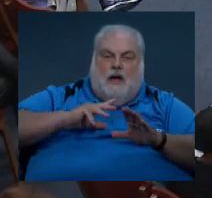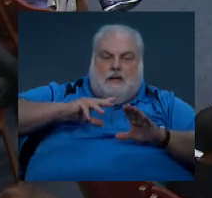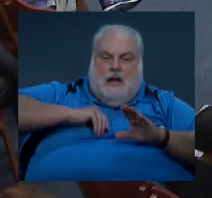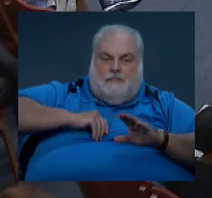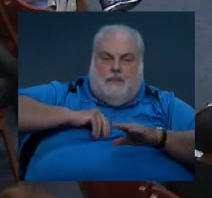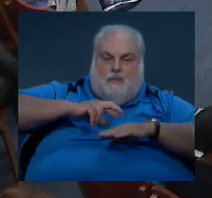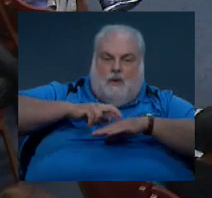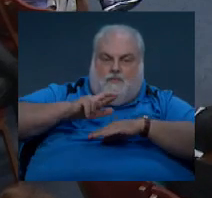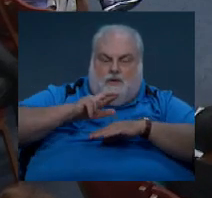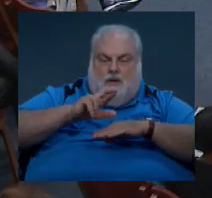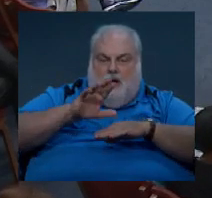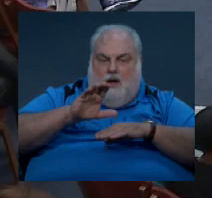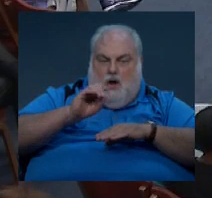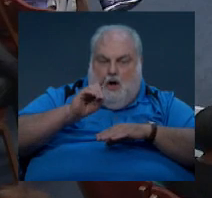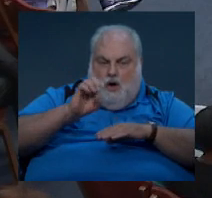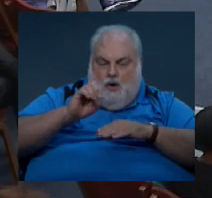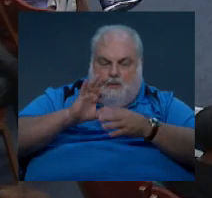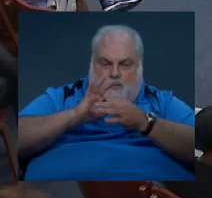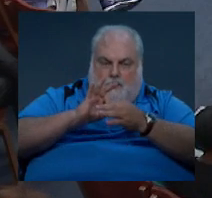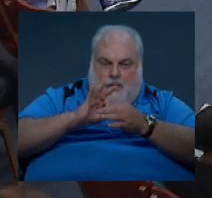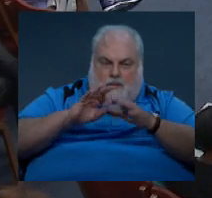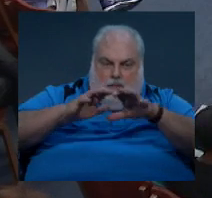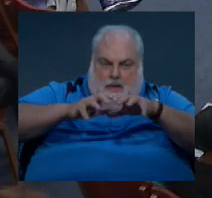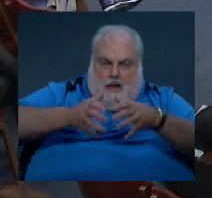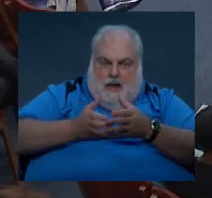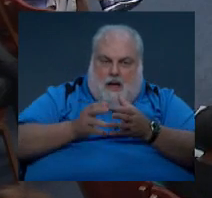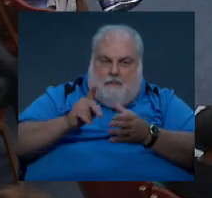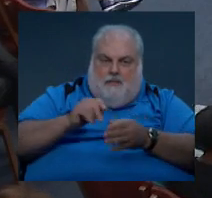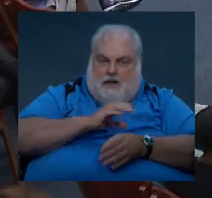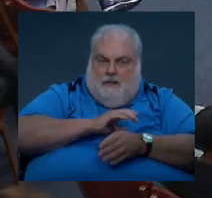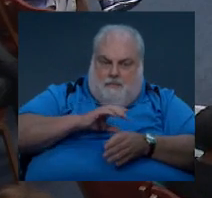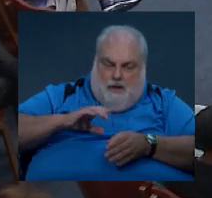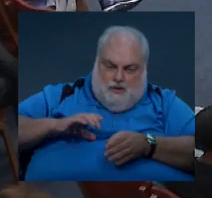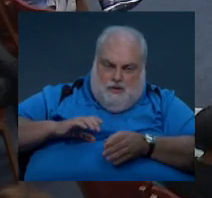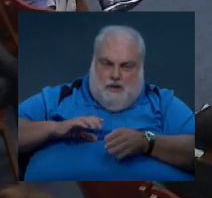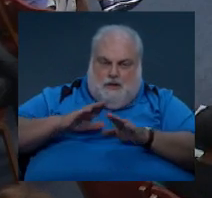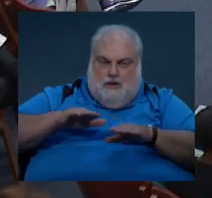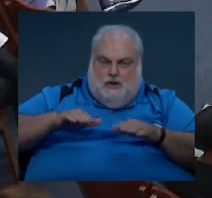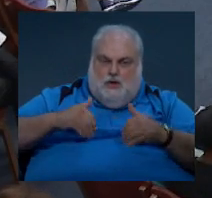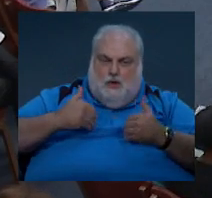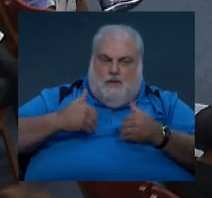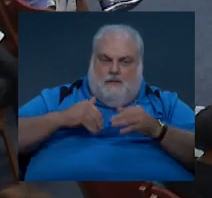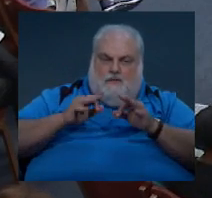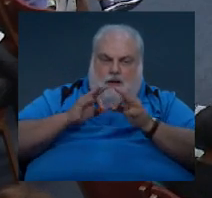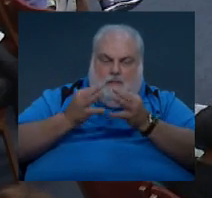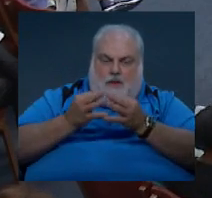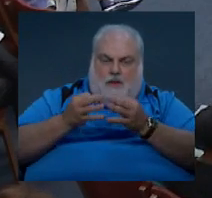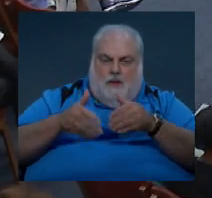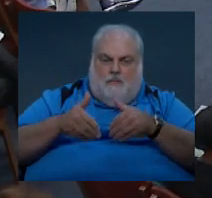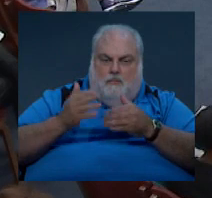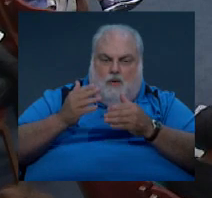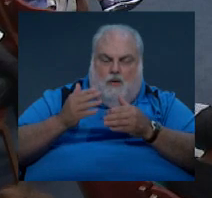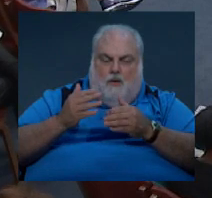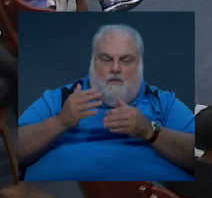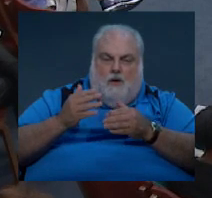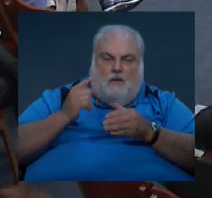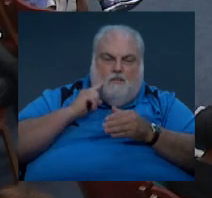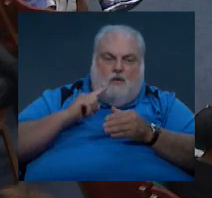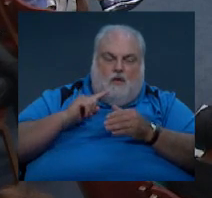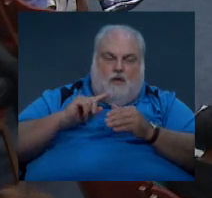by reference of the code regarding the composition of the Little Rock Commission on Children, Youth, and Families. Second reading.